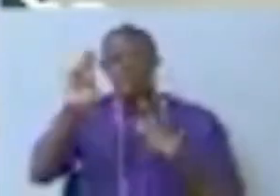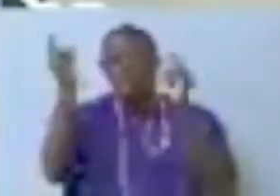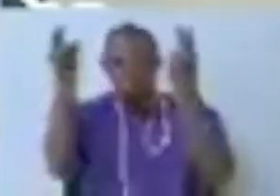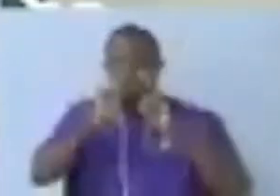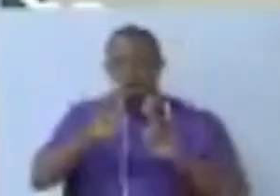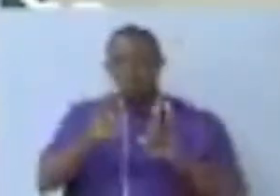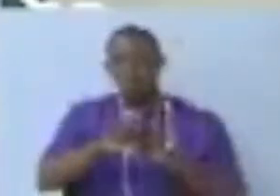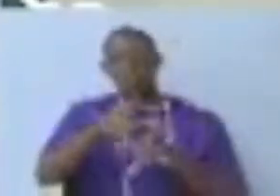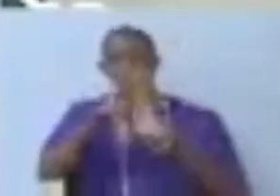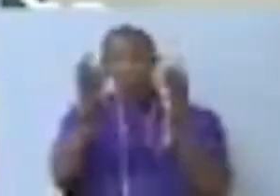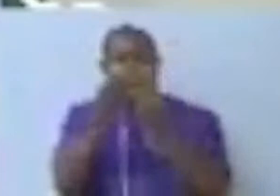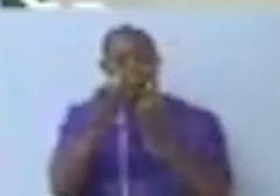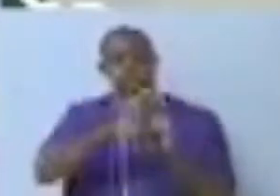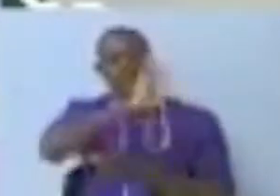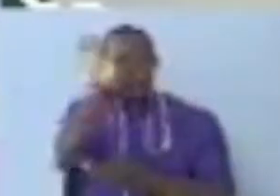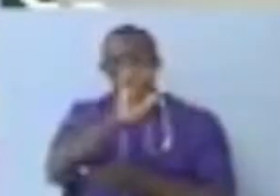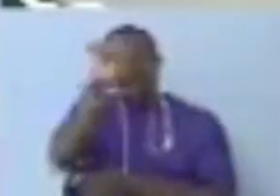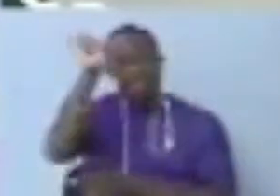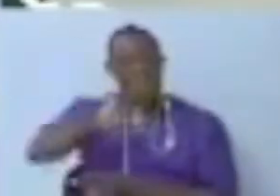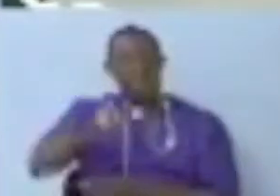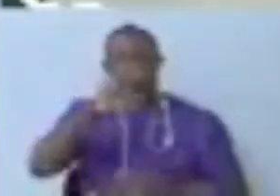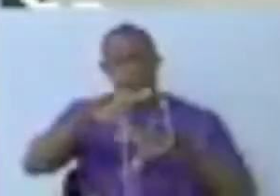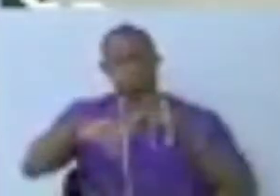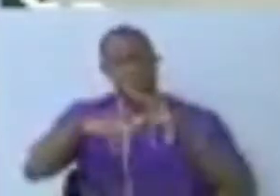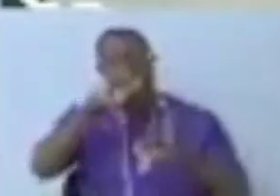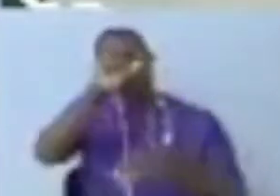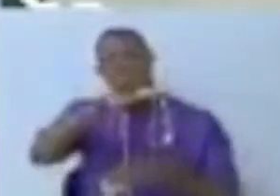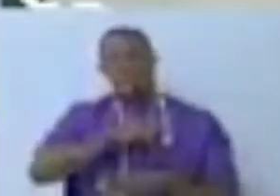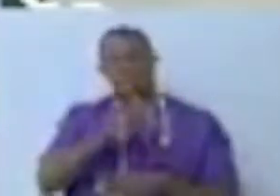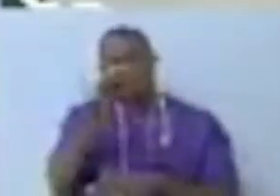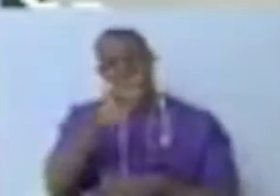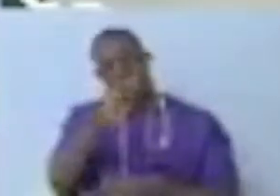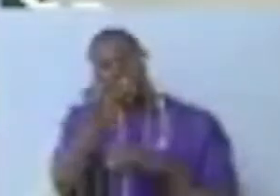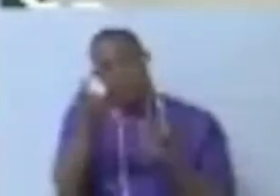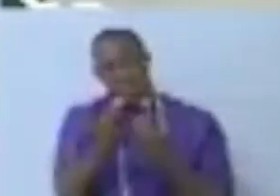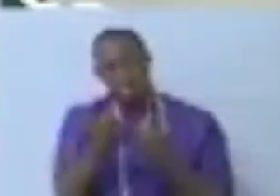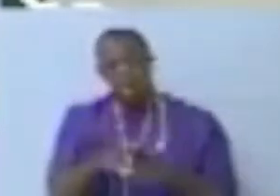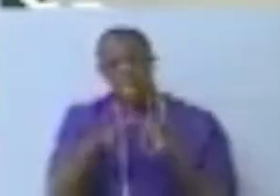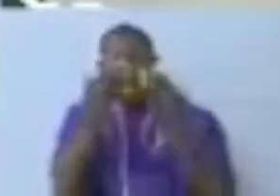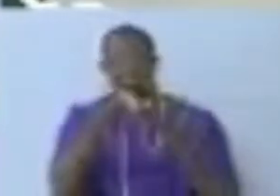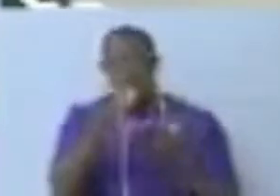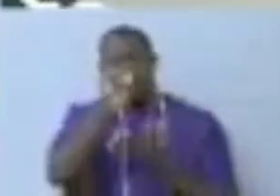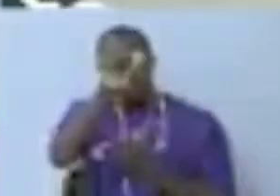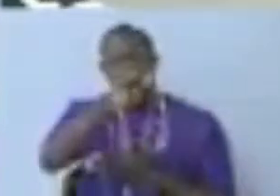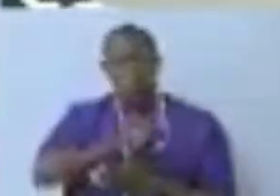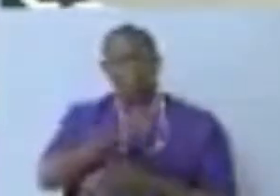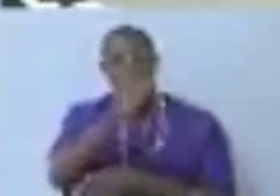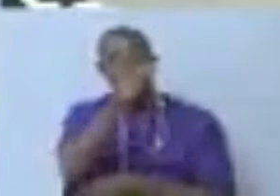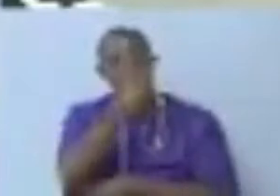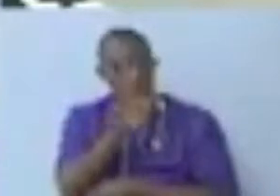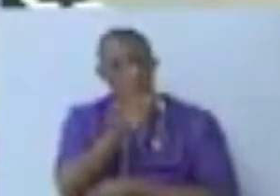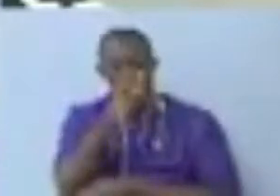that you had to distance yourself from it, and yet you just kept mum. I wish